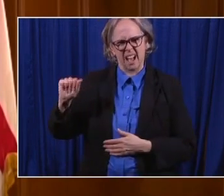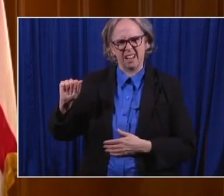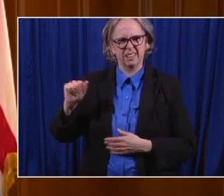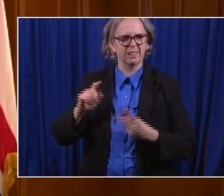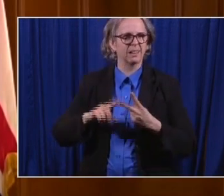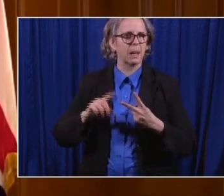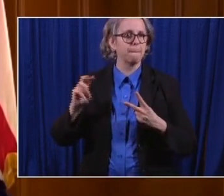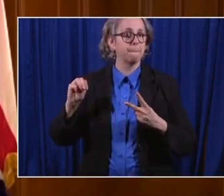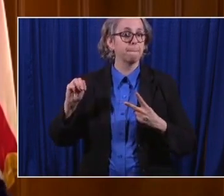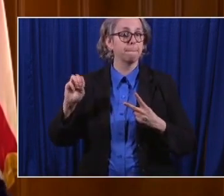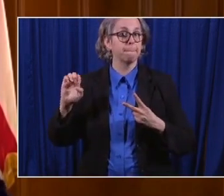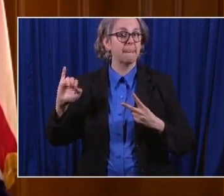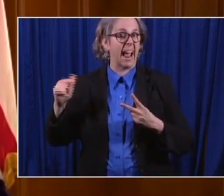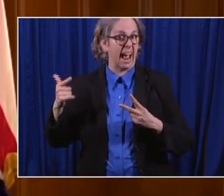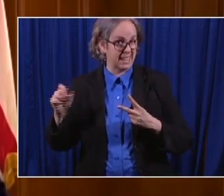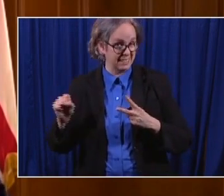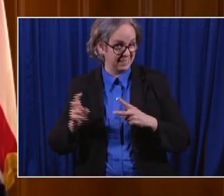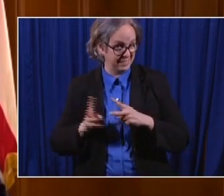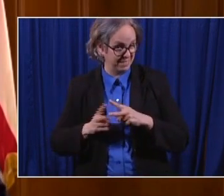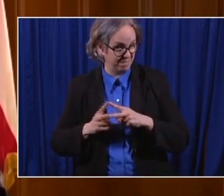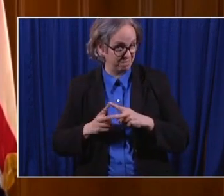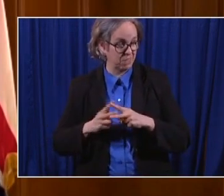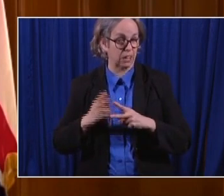So again, as we look at this,